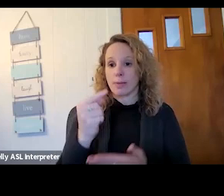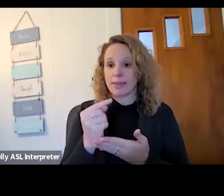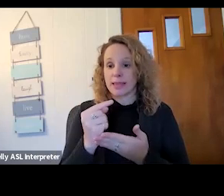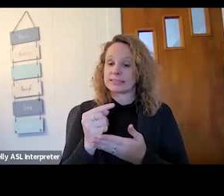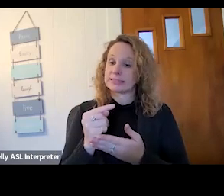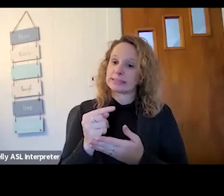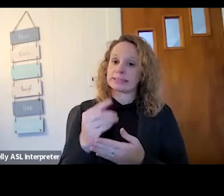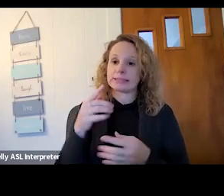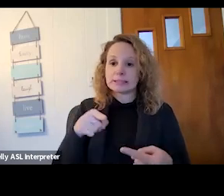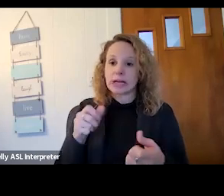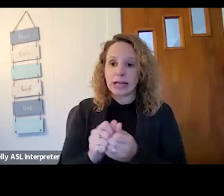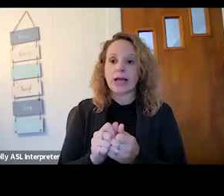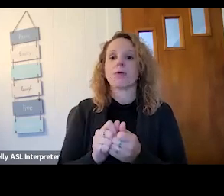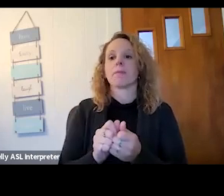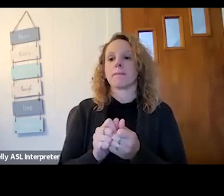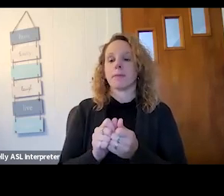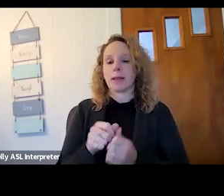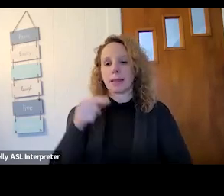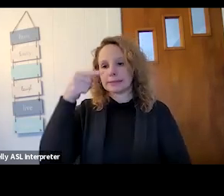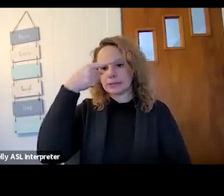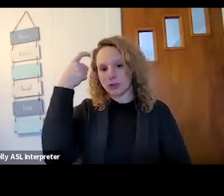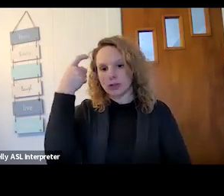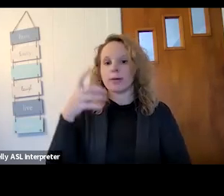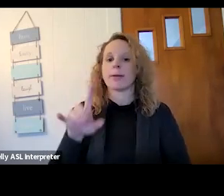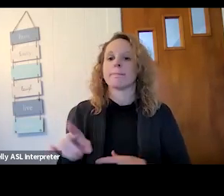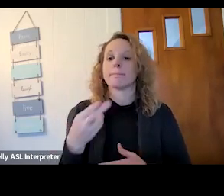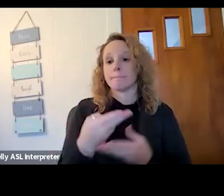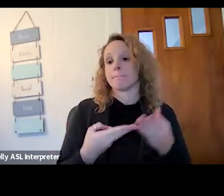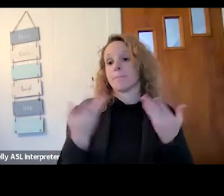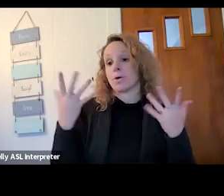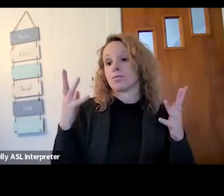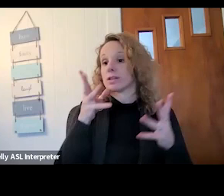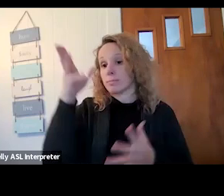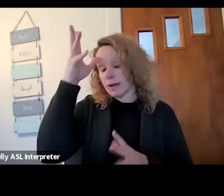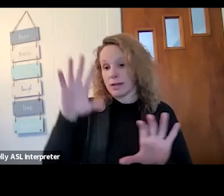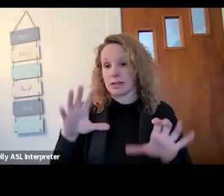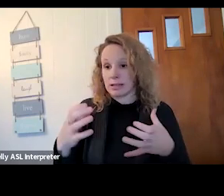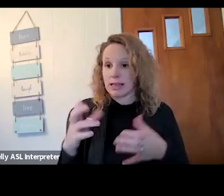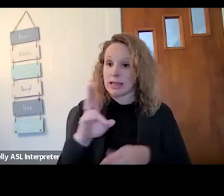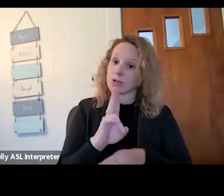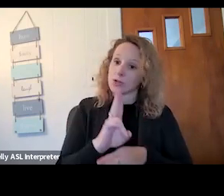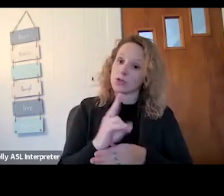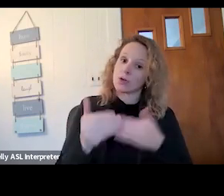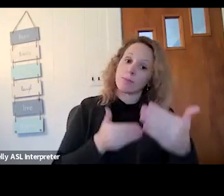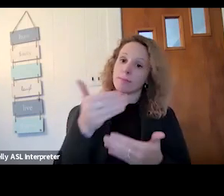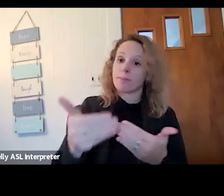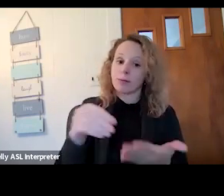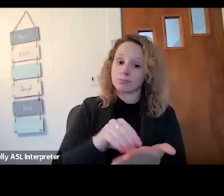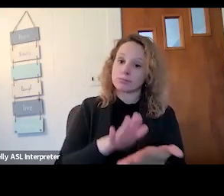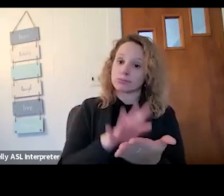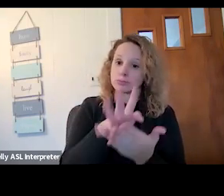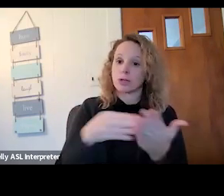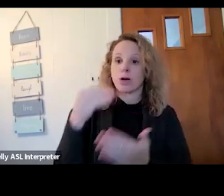to process her trauma. In addition, they both completed weekly parenting classes and utilized progress charts at home